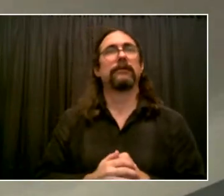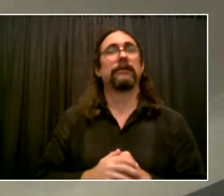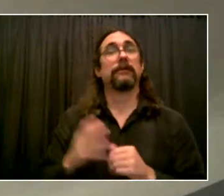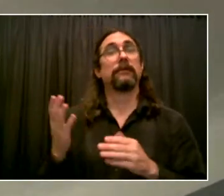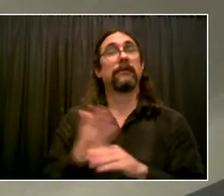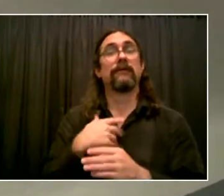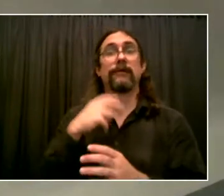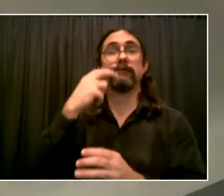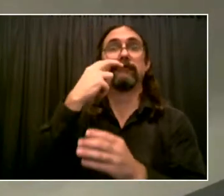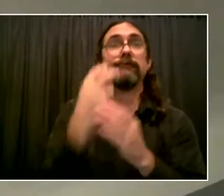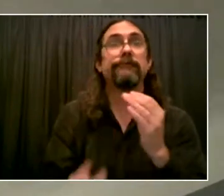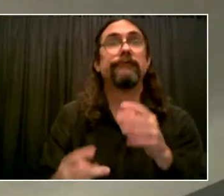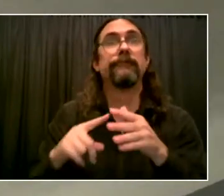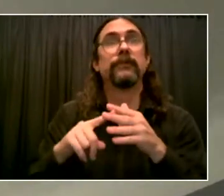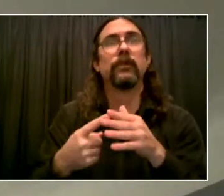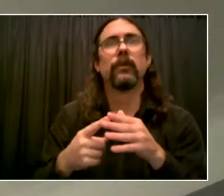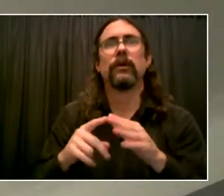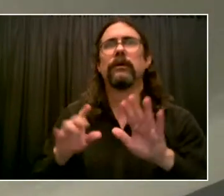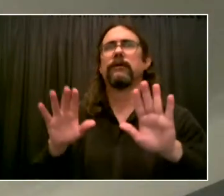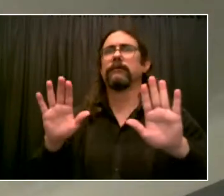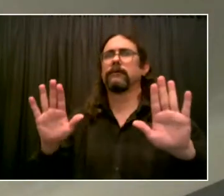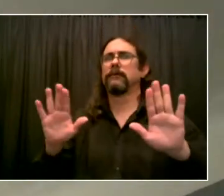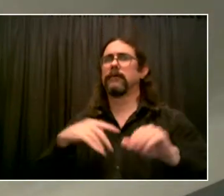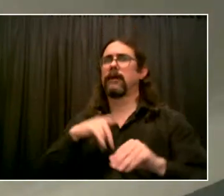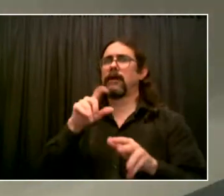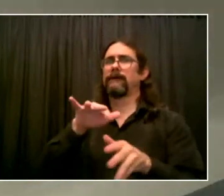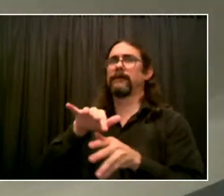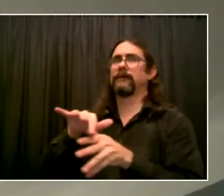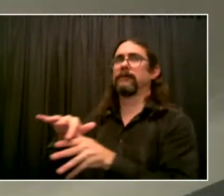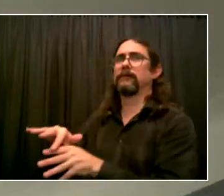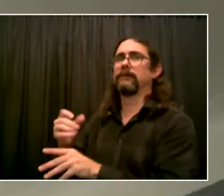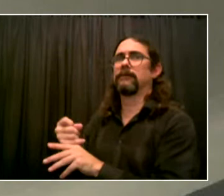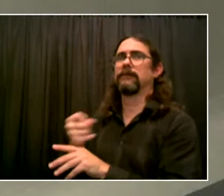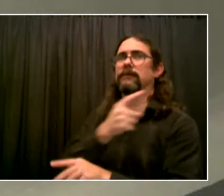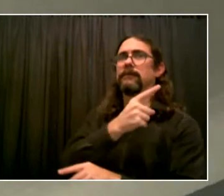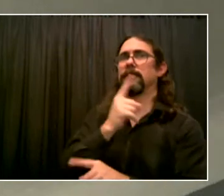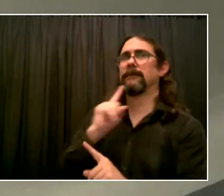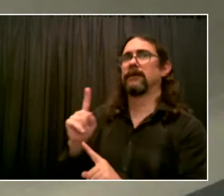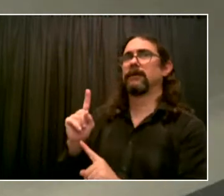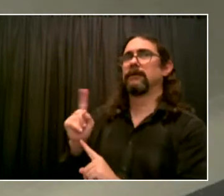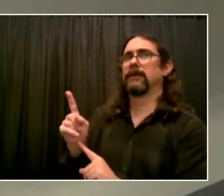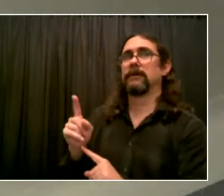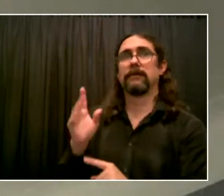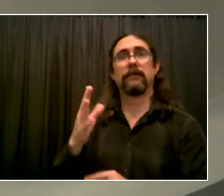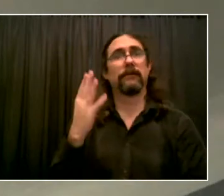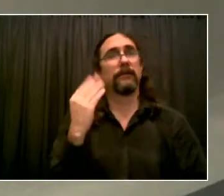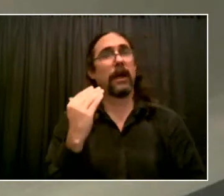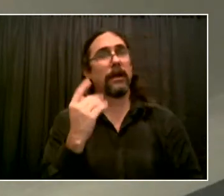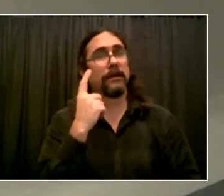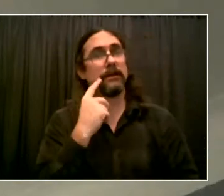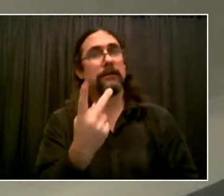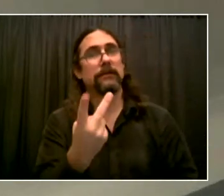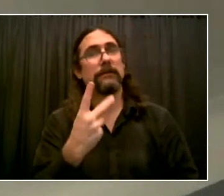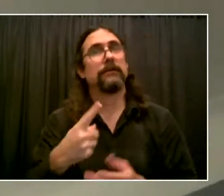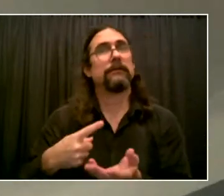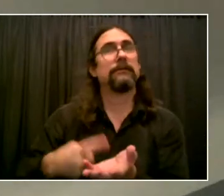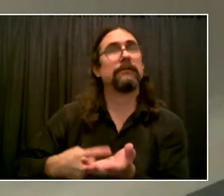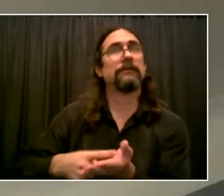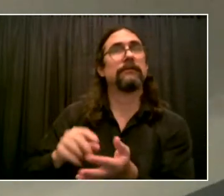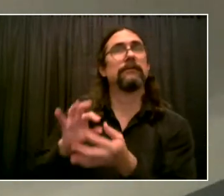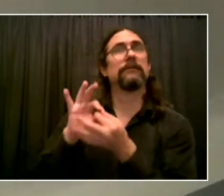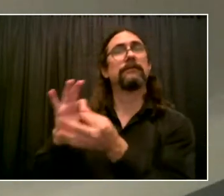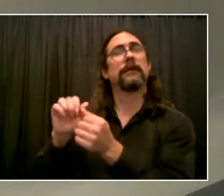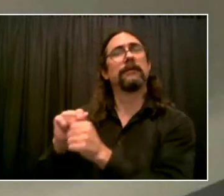a talking about the cinema and movies. I just want you to know that when you come to my apartment